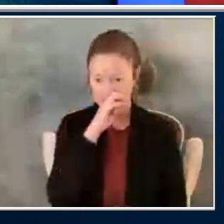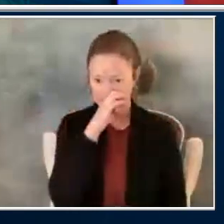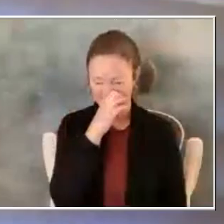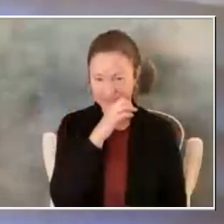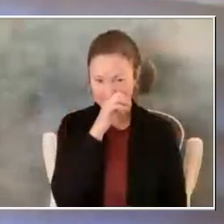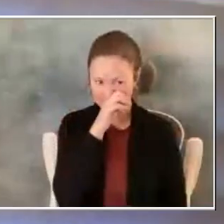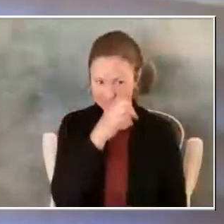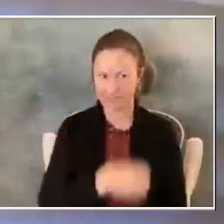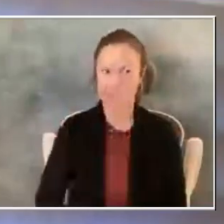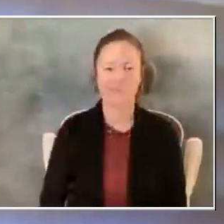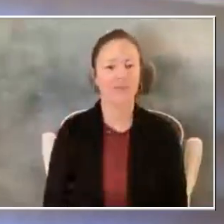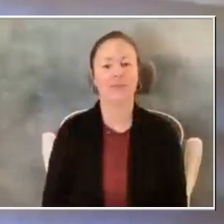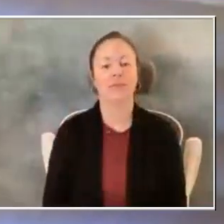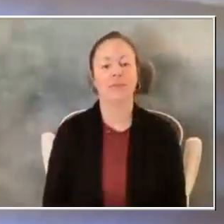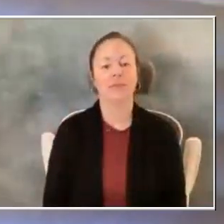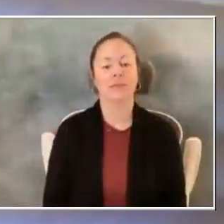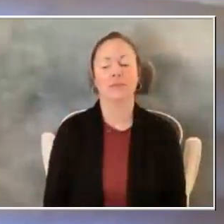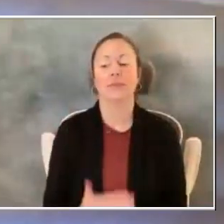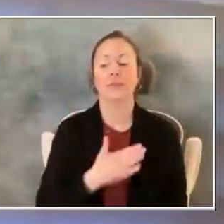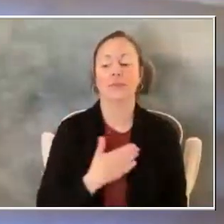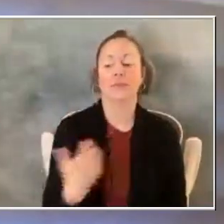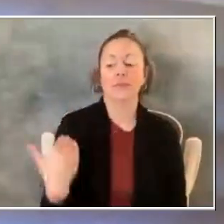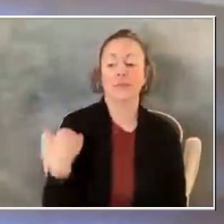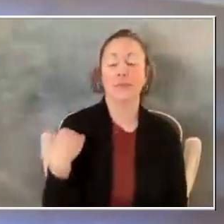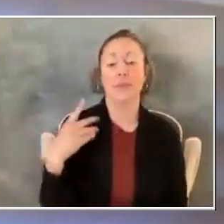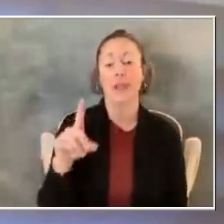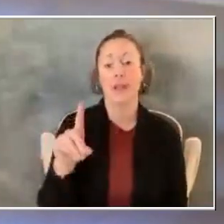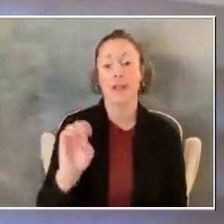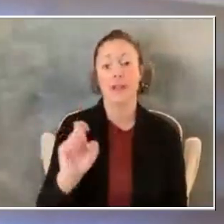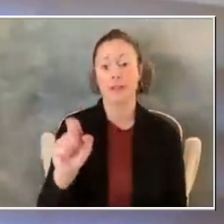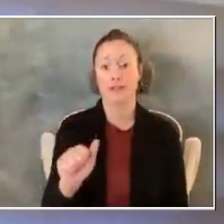After this last DEXA scan, I was prescribed a